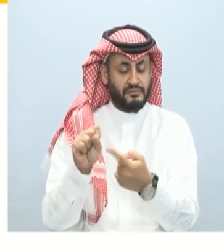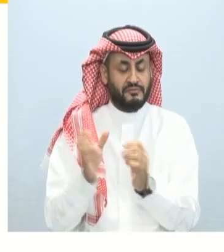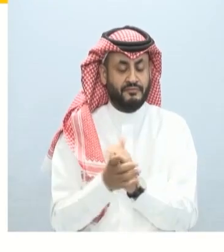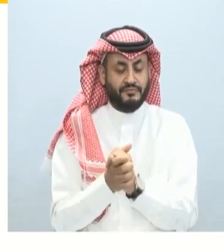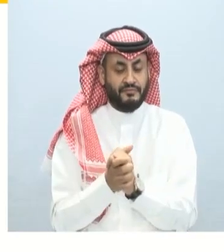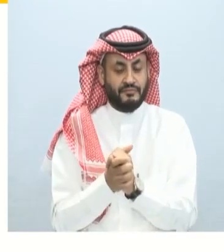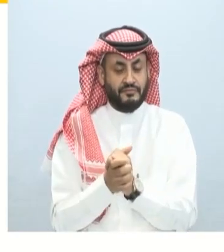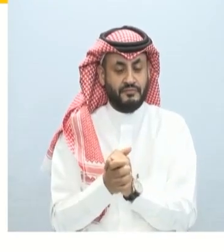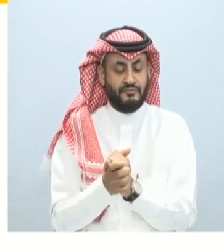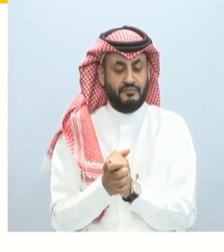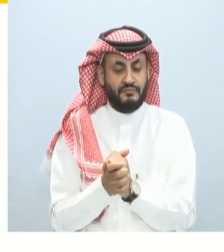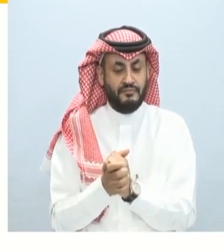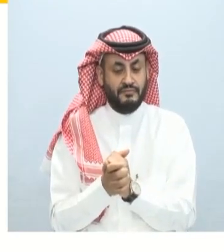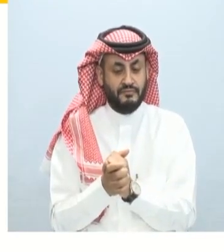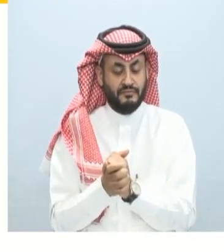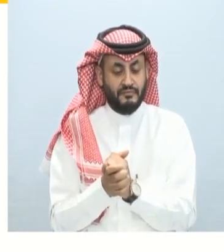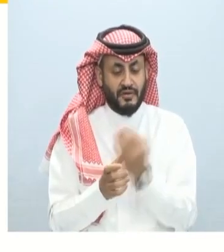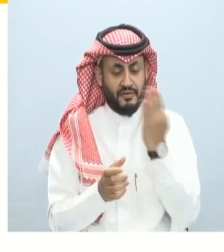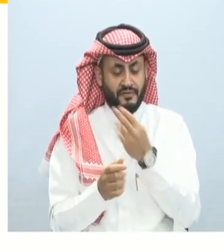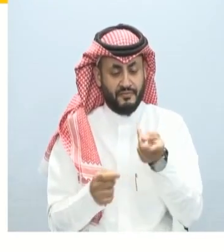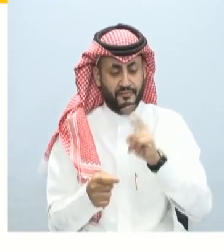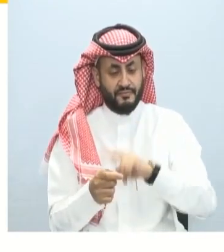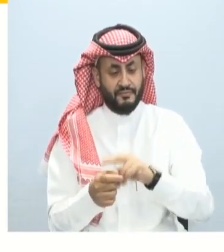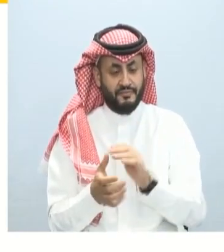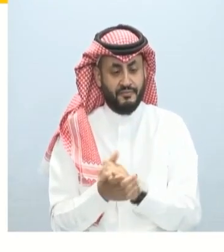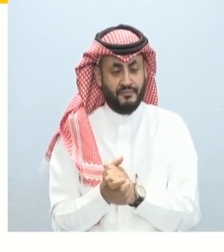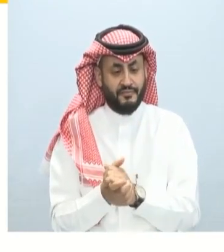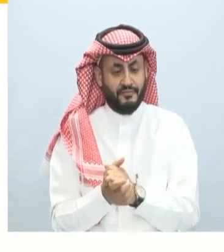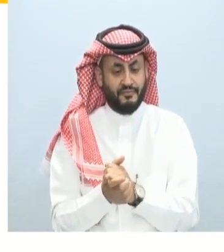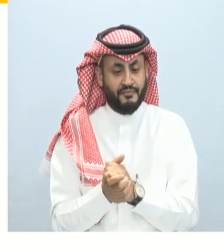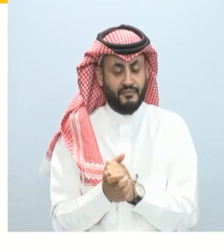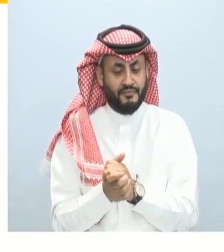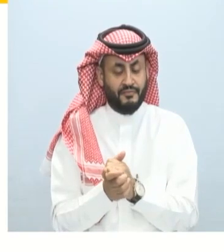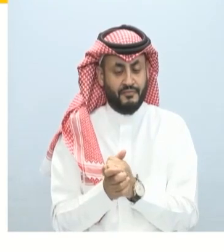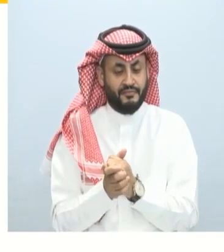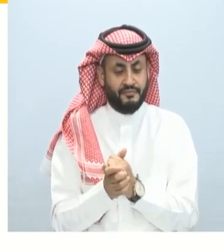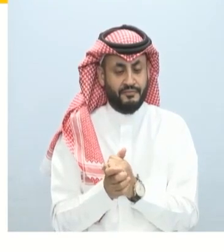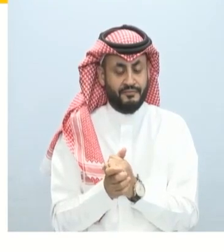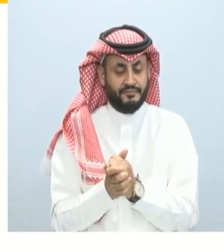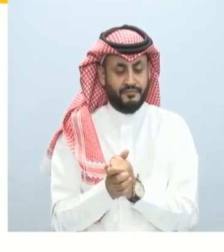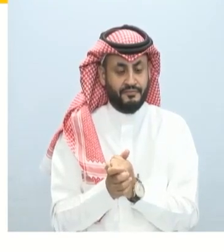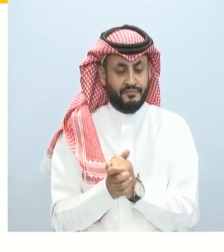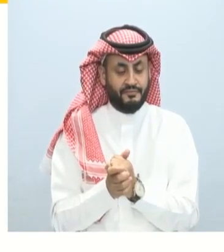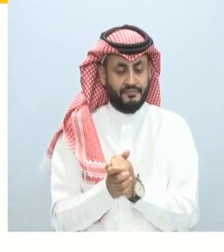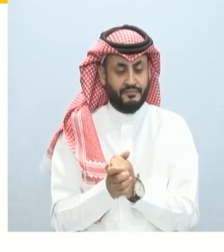be others. So reading again, we have here, and others in France and Germany.